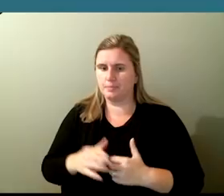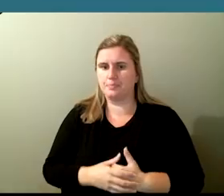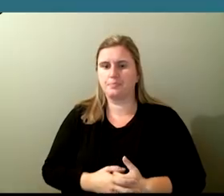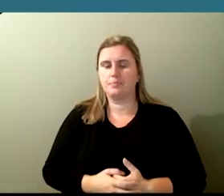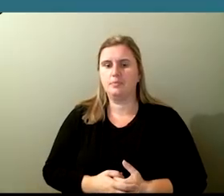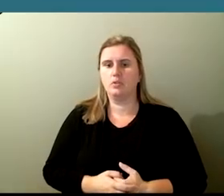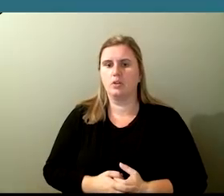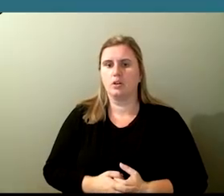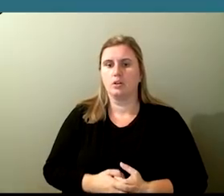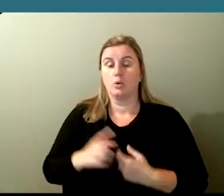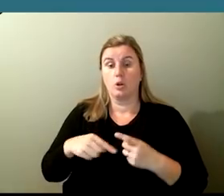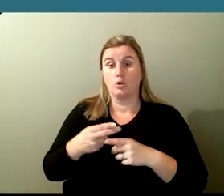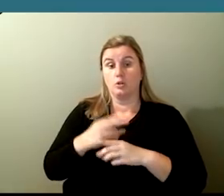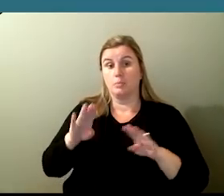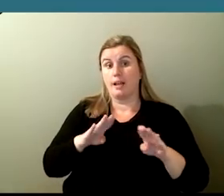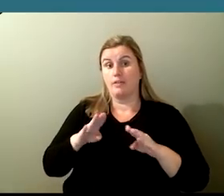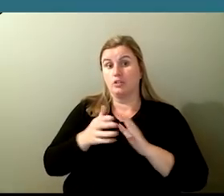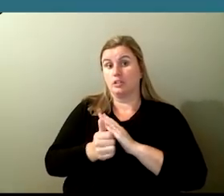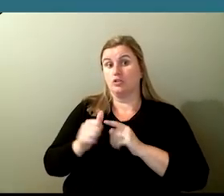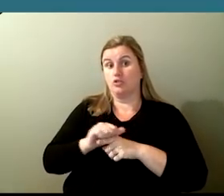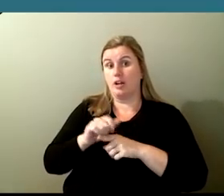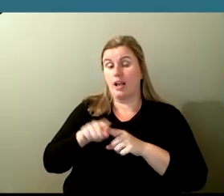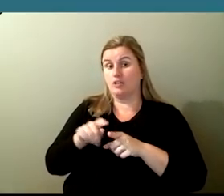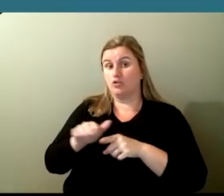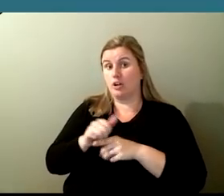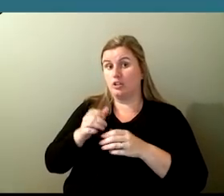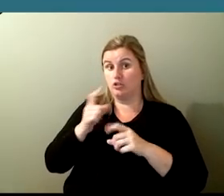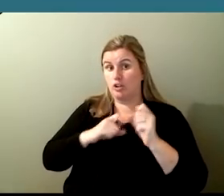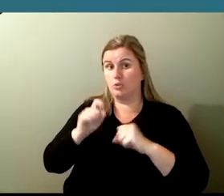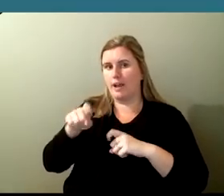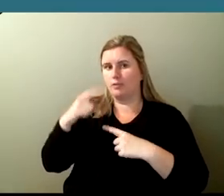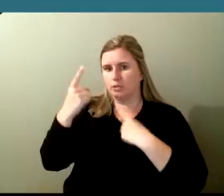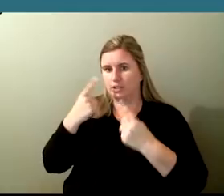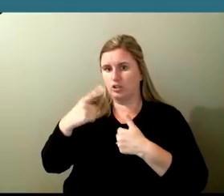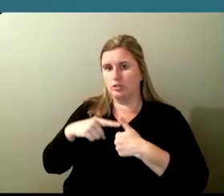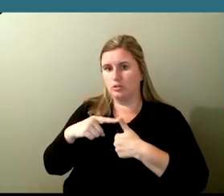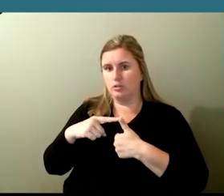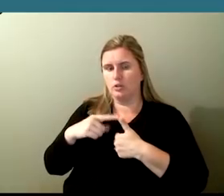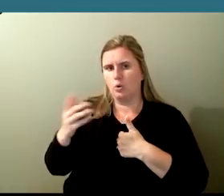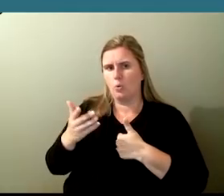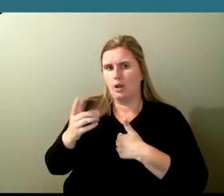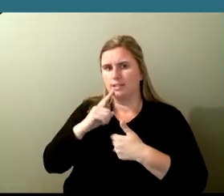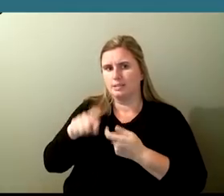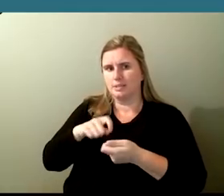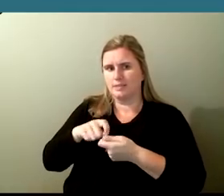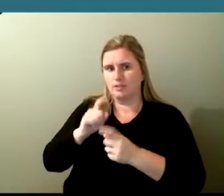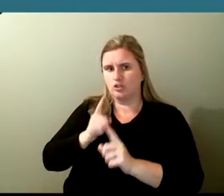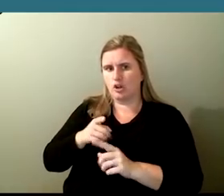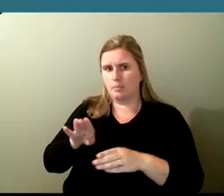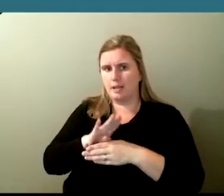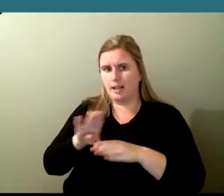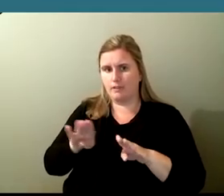when using behavioral skills training as a training strategy, of course, we have to consider, number one, what is the specific target behavior